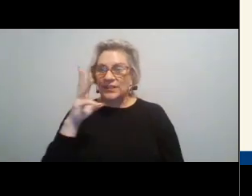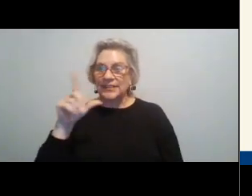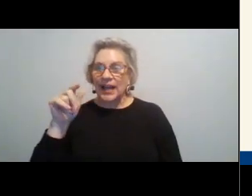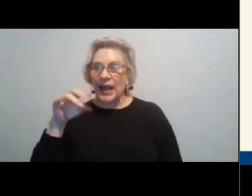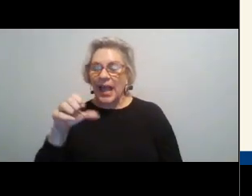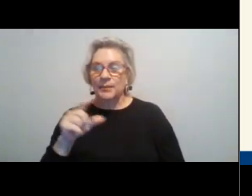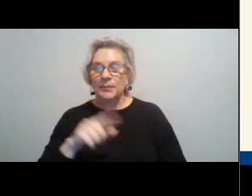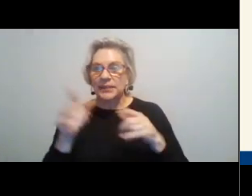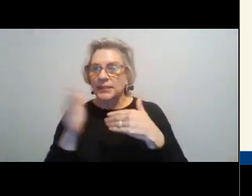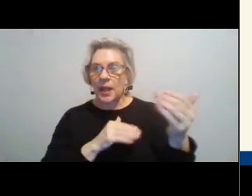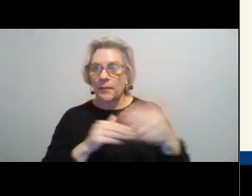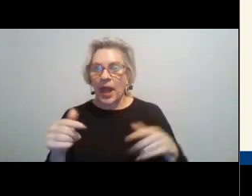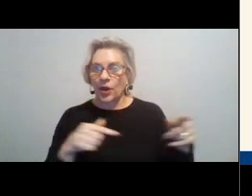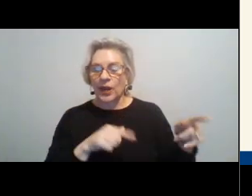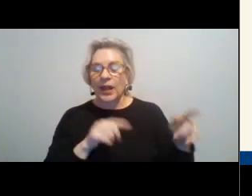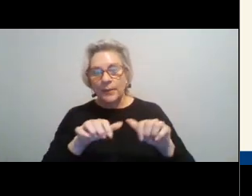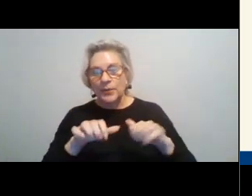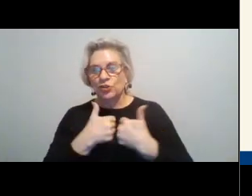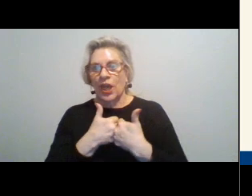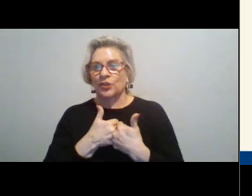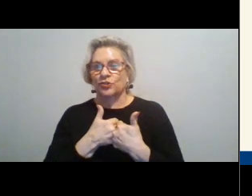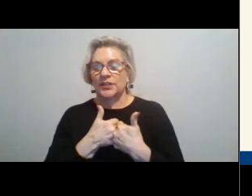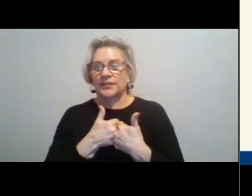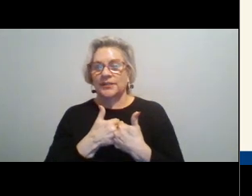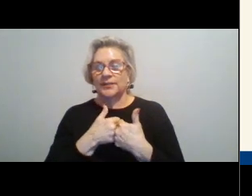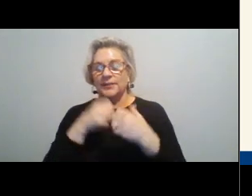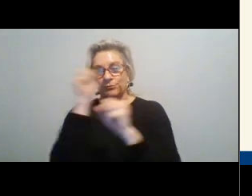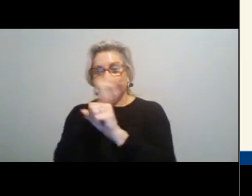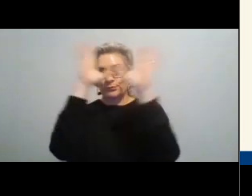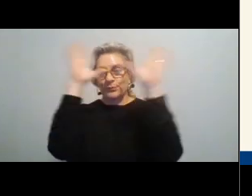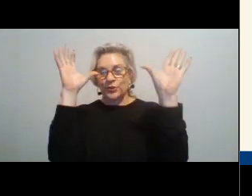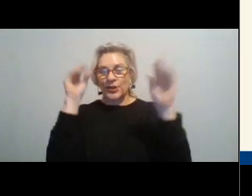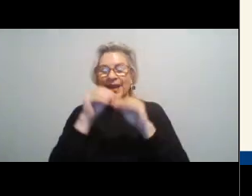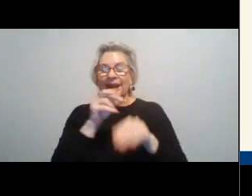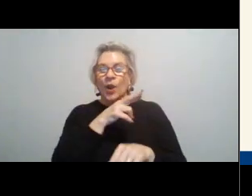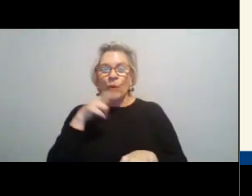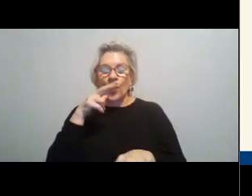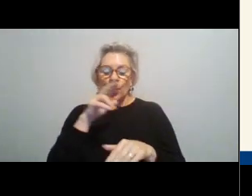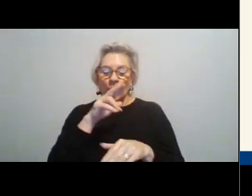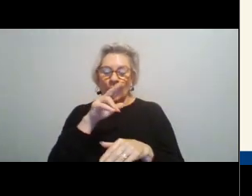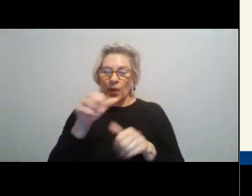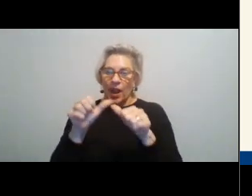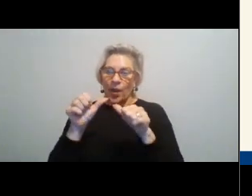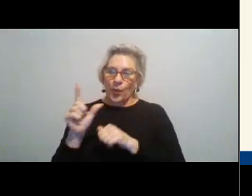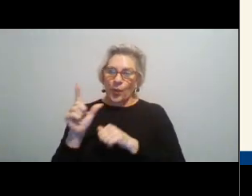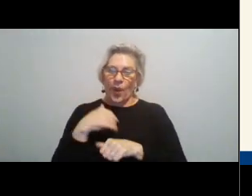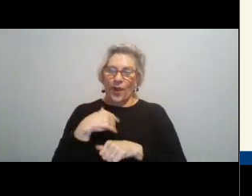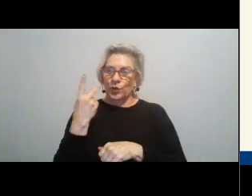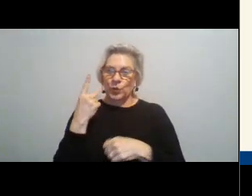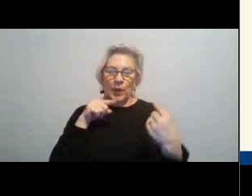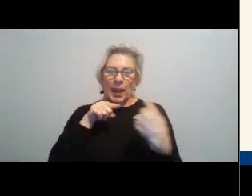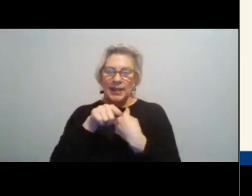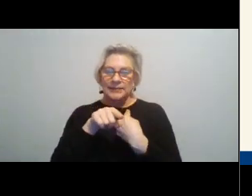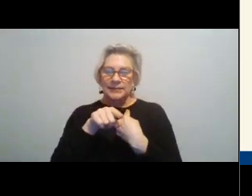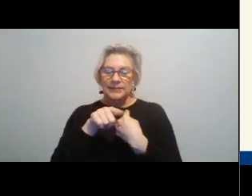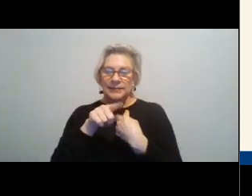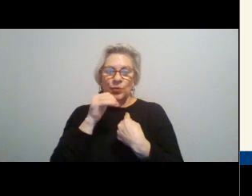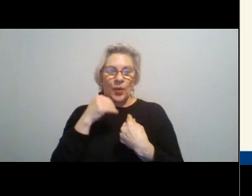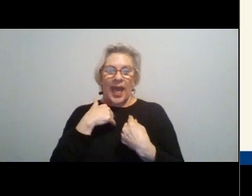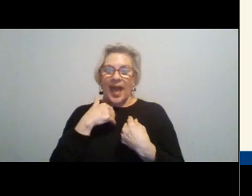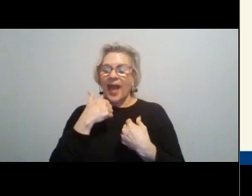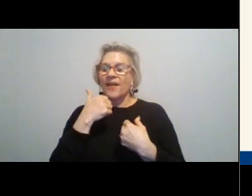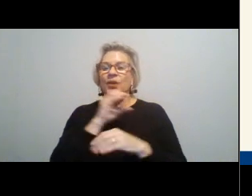center divider, that can be challenging at times. So imagine that now in a rural setting where we only have 2 lanes and we don't have shoulders